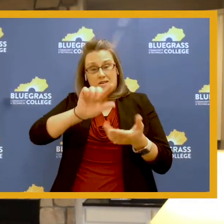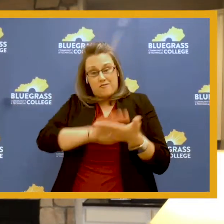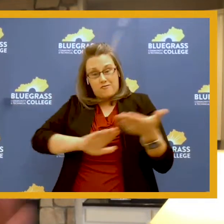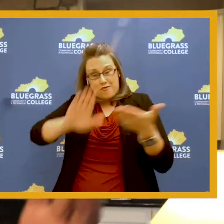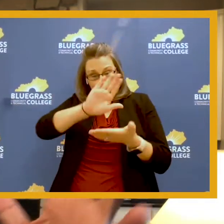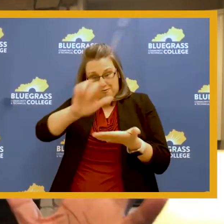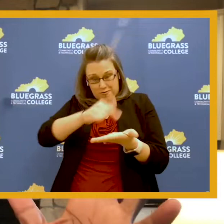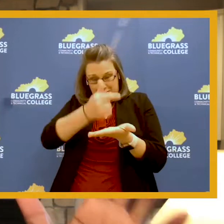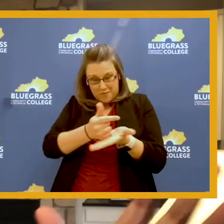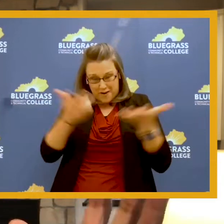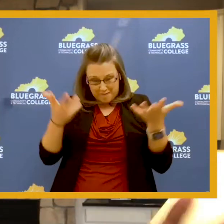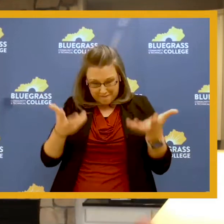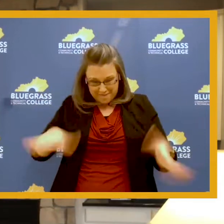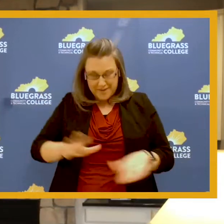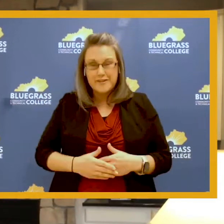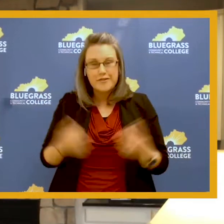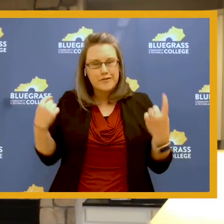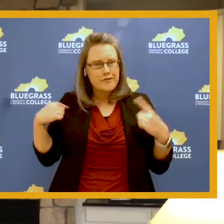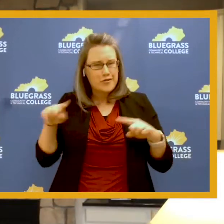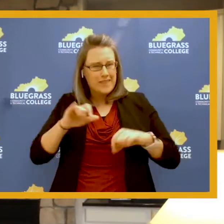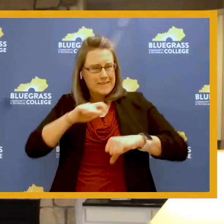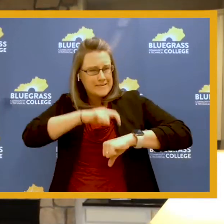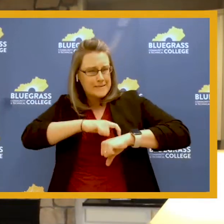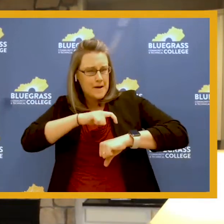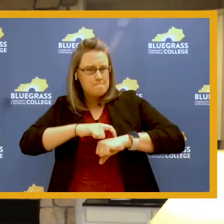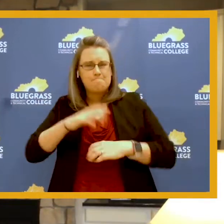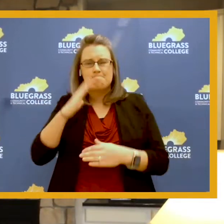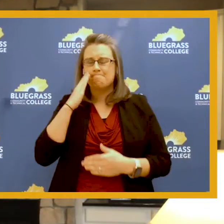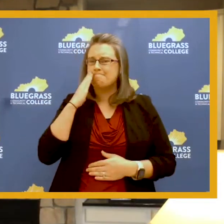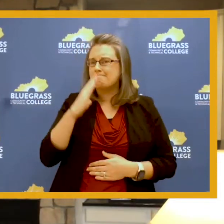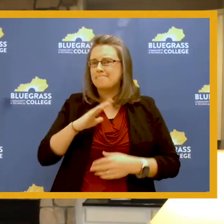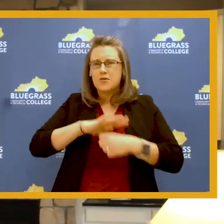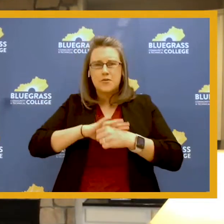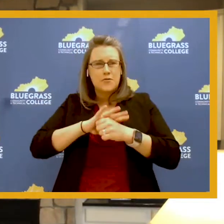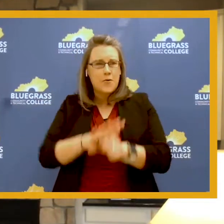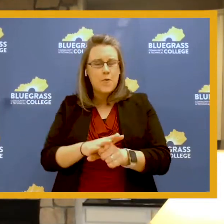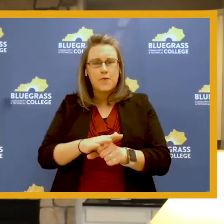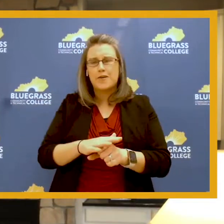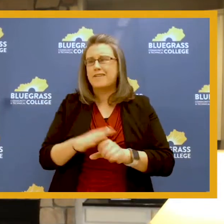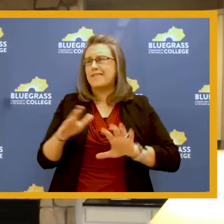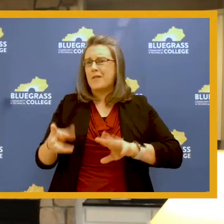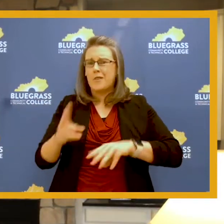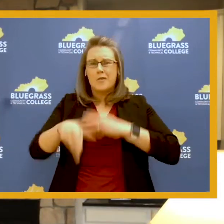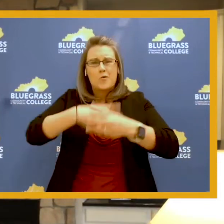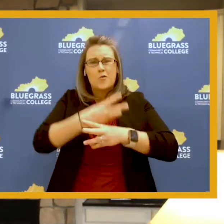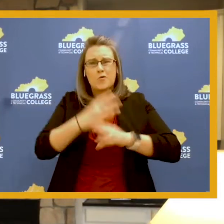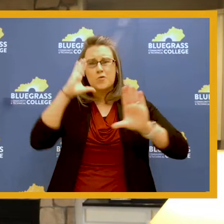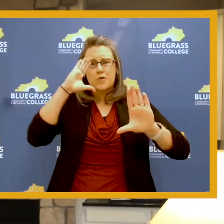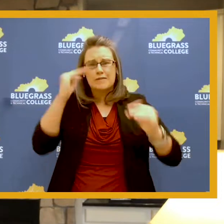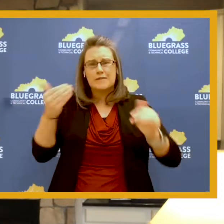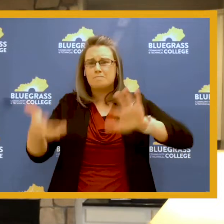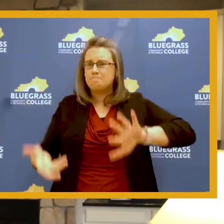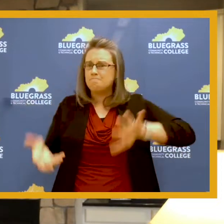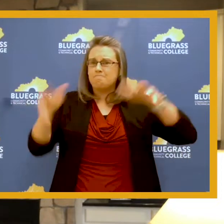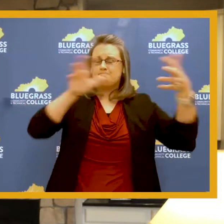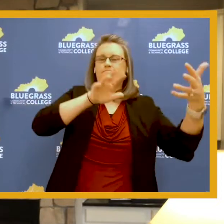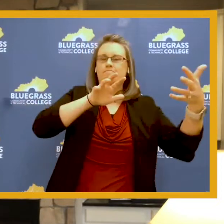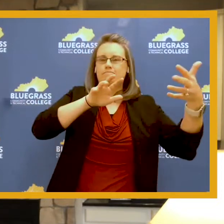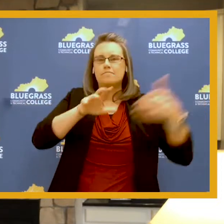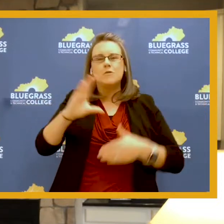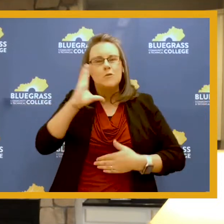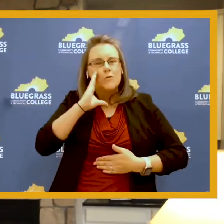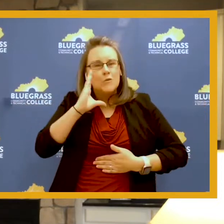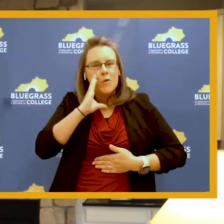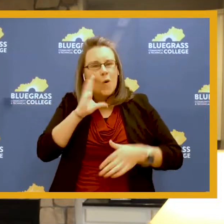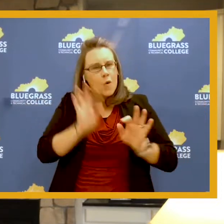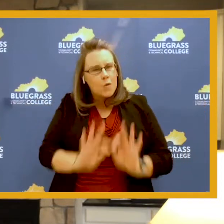graduate, even during this time, that's unprecedented. Just know you're going to matter.